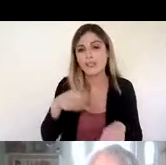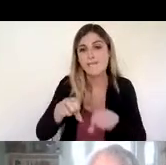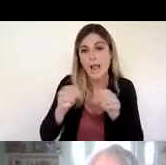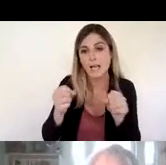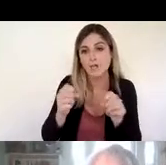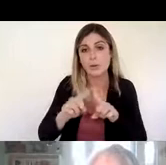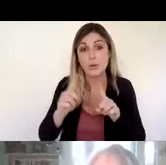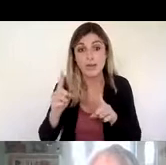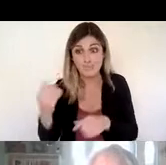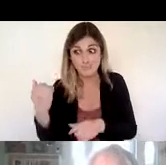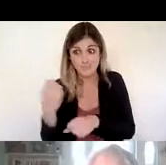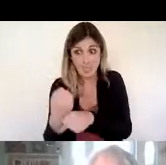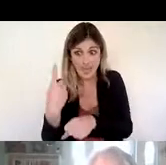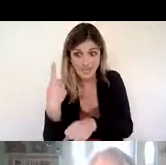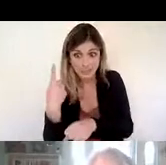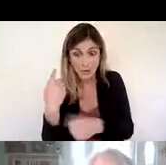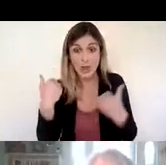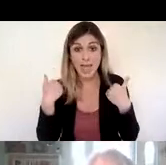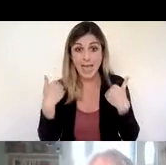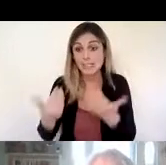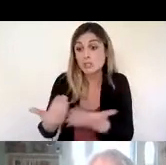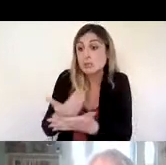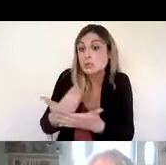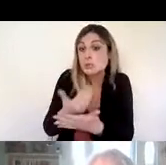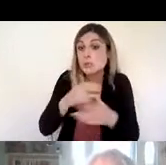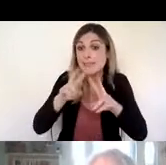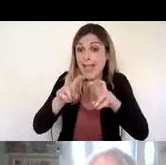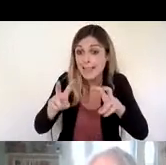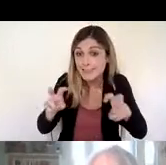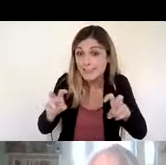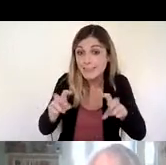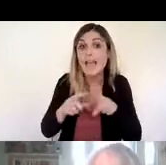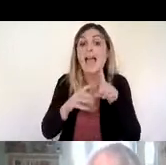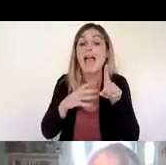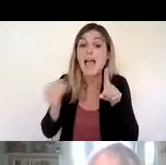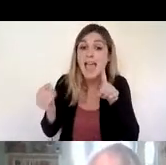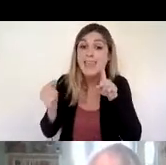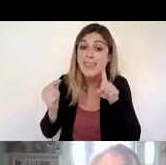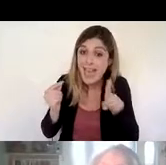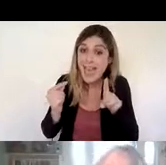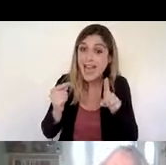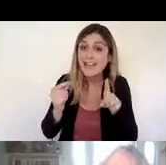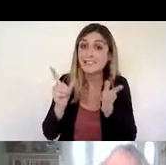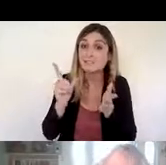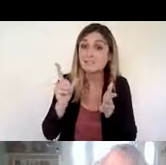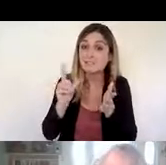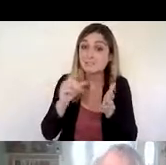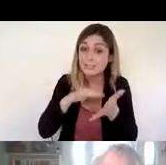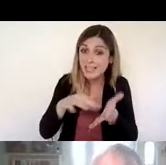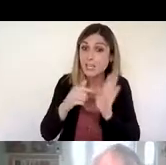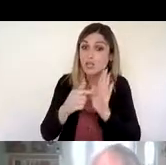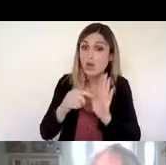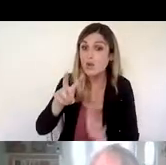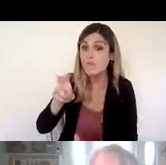had another bit of analysis from the Epic Oxford study. And this showed that vegans, again, had higher rates